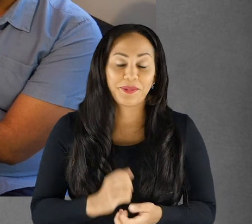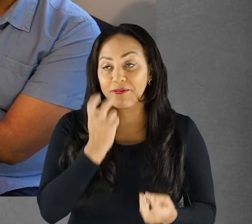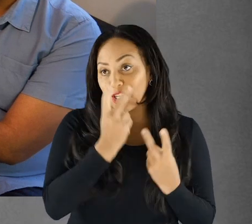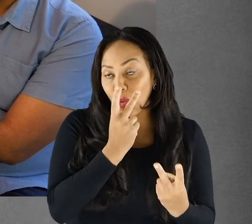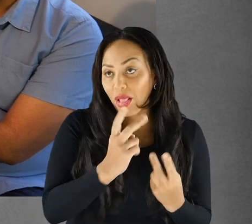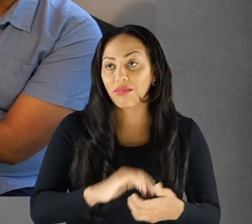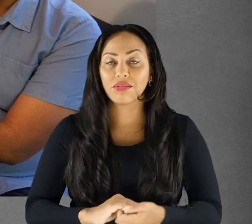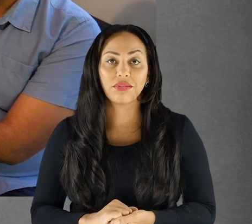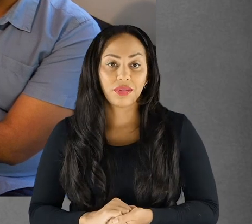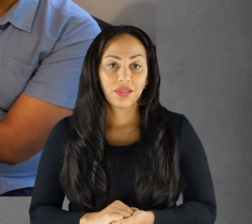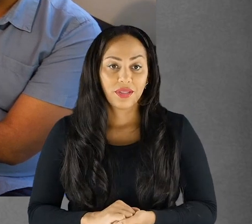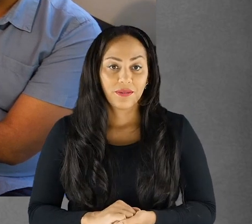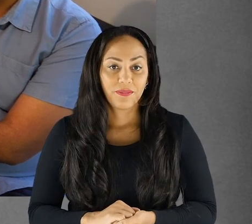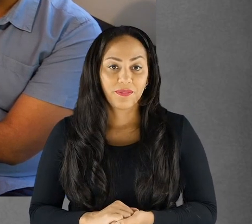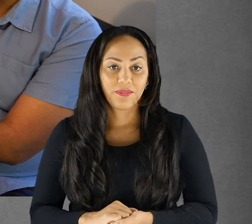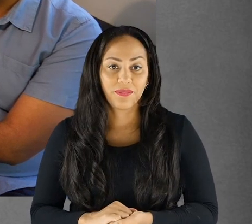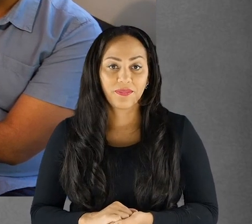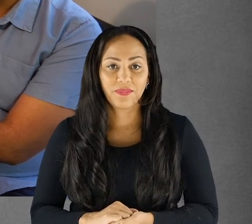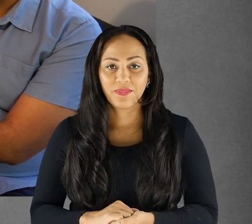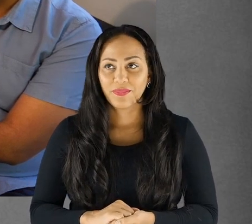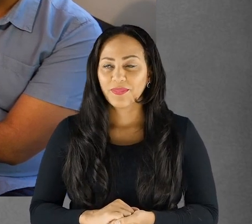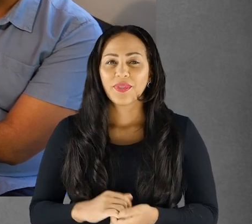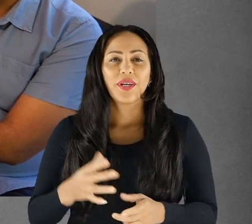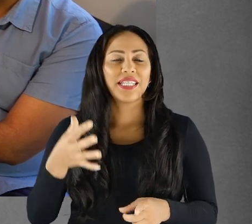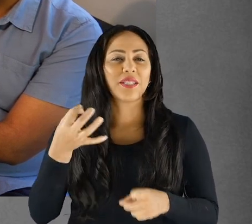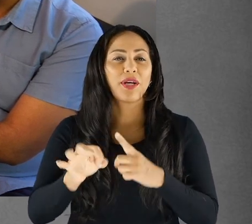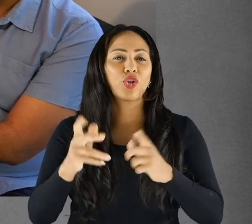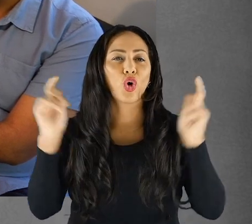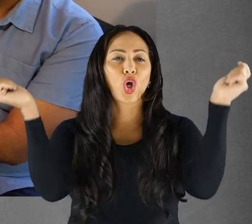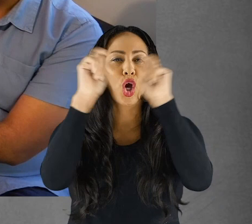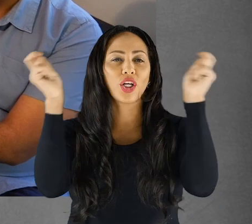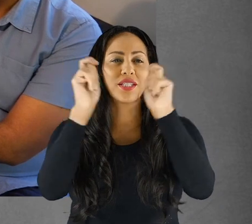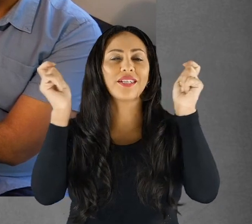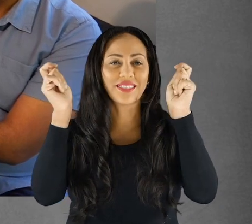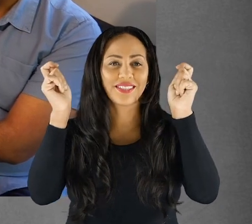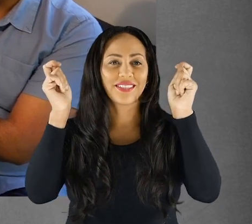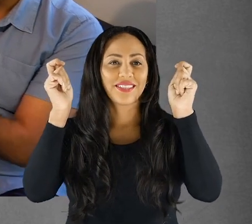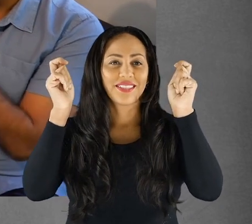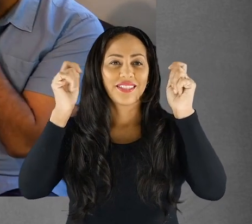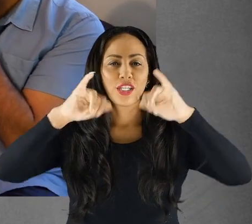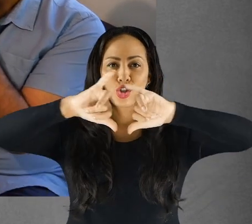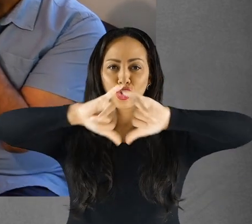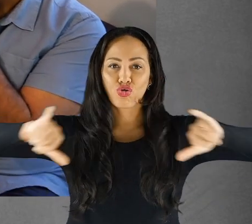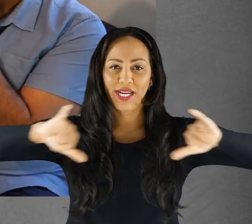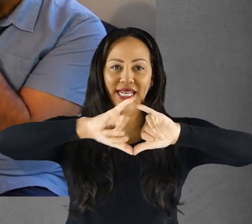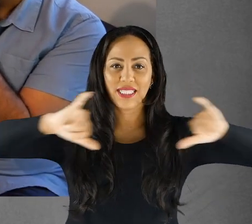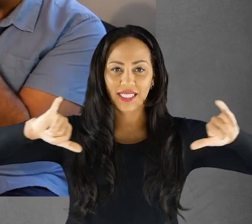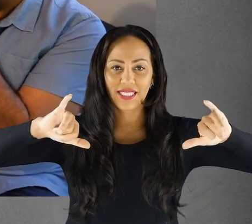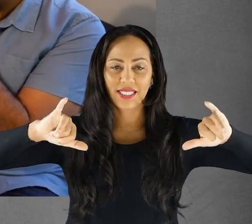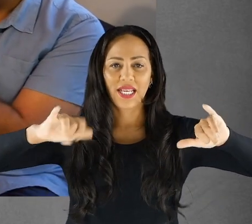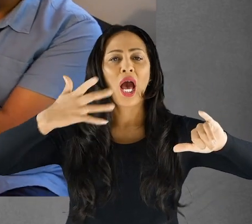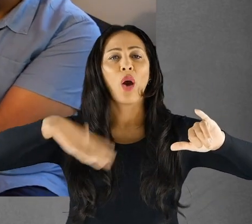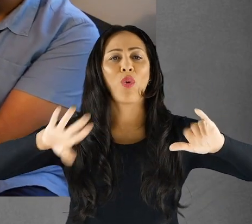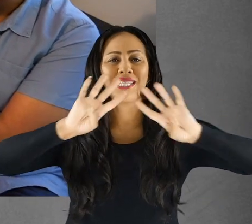visuals on these floaty kind of curtain screens. I wanted to wrap around a bit, so just about managed it on these